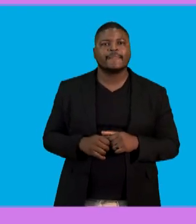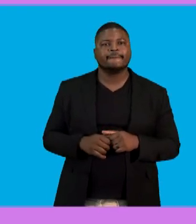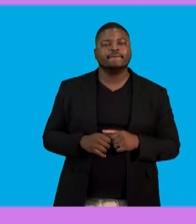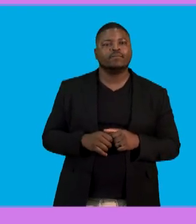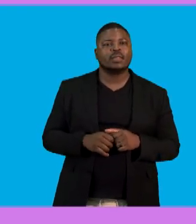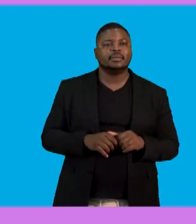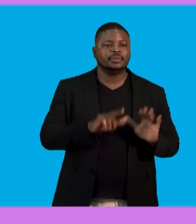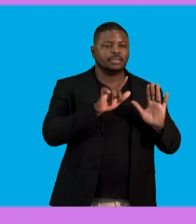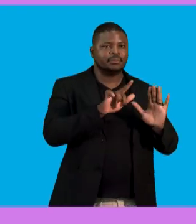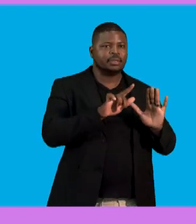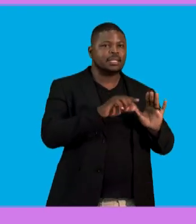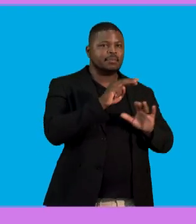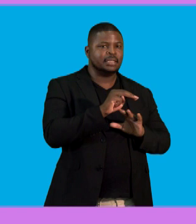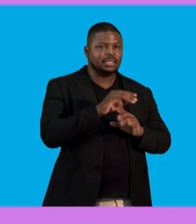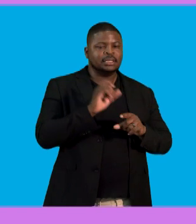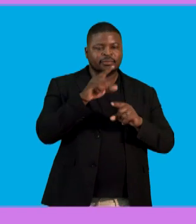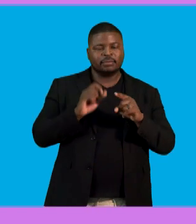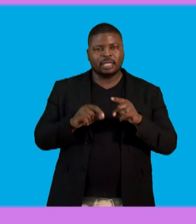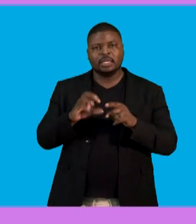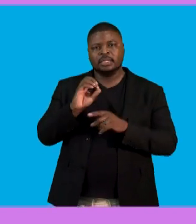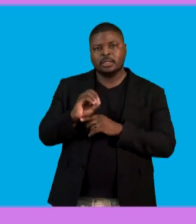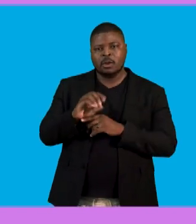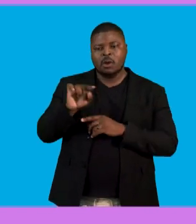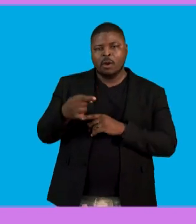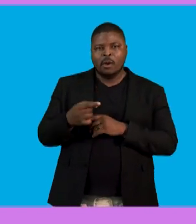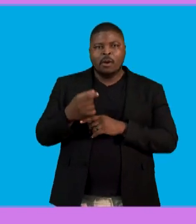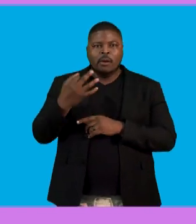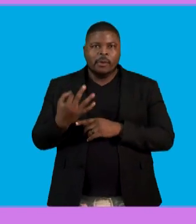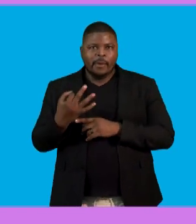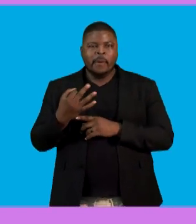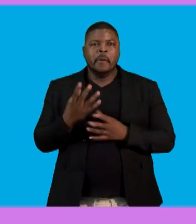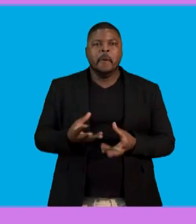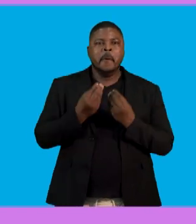meters divided by 0.3. I'm getting